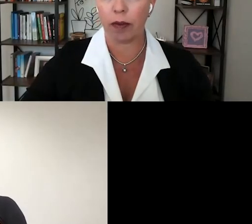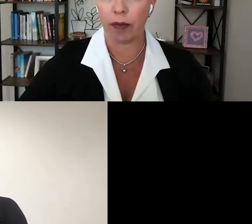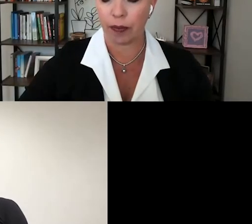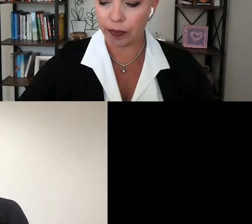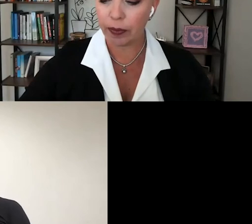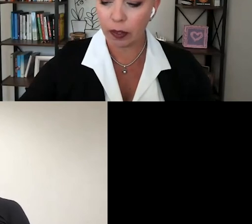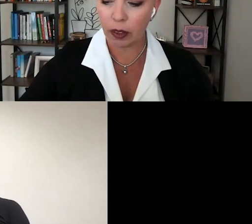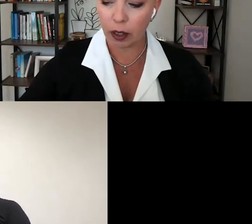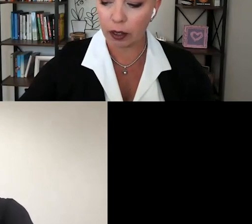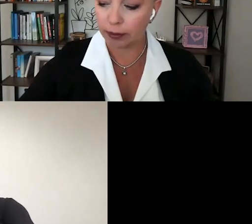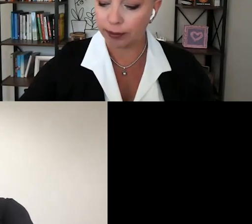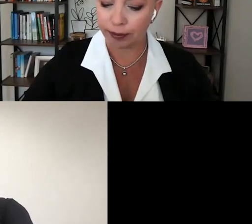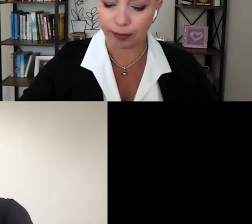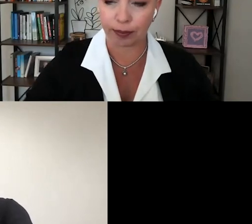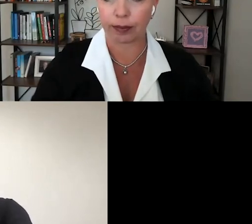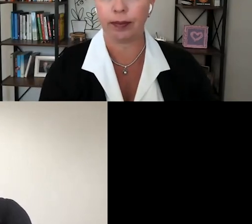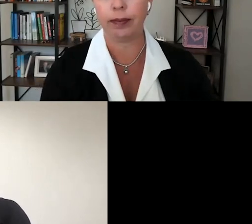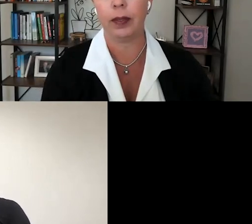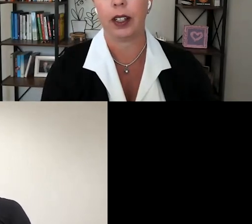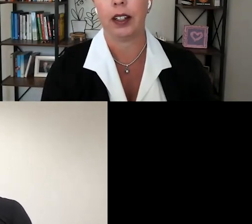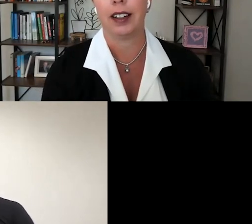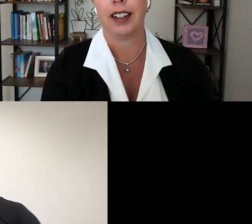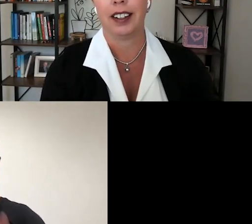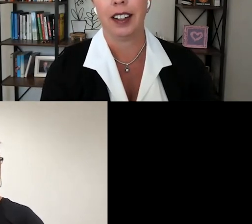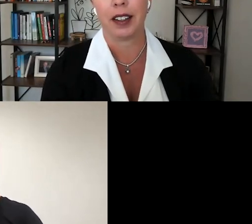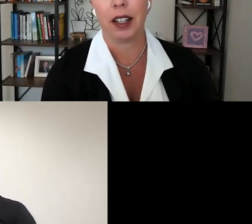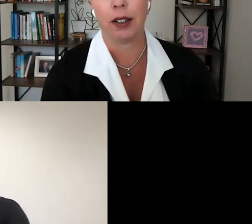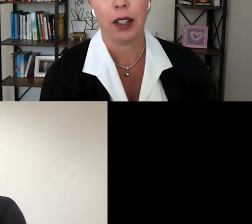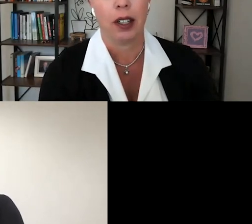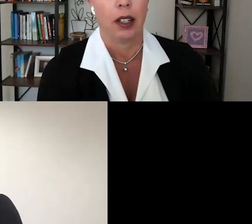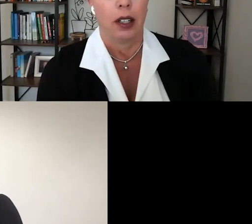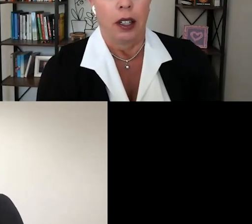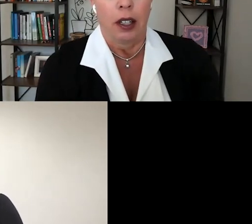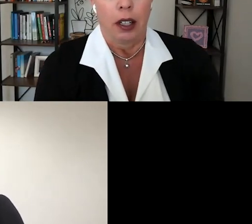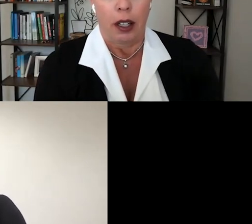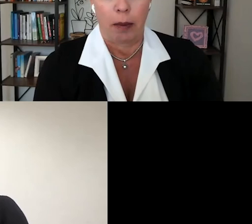faculty member as a coach versus a content expert? Great question, Nick. Yeah, thank you.